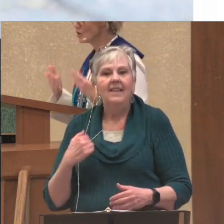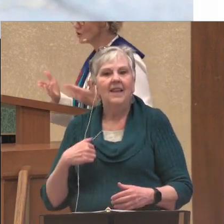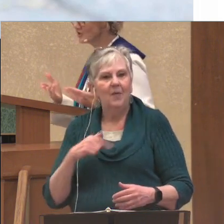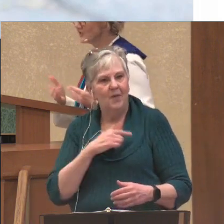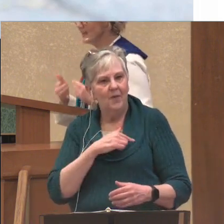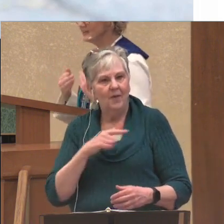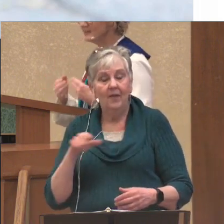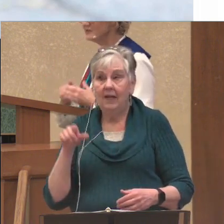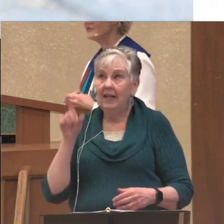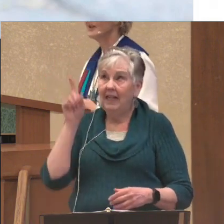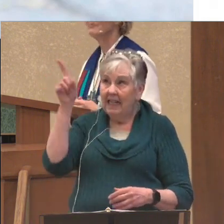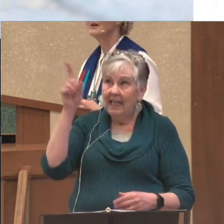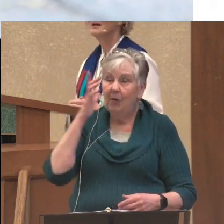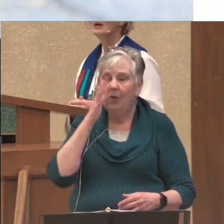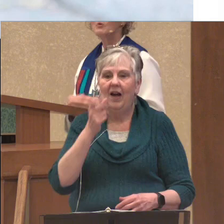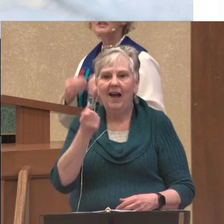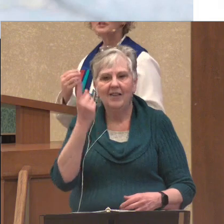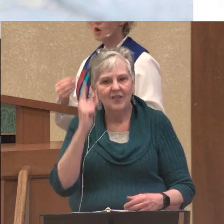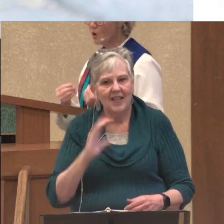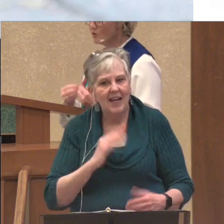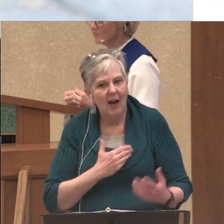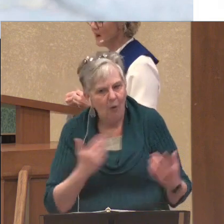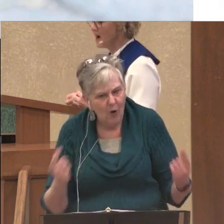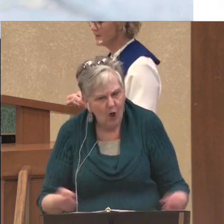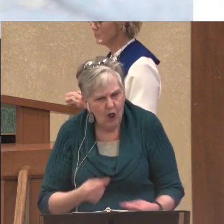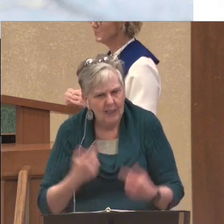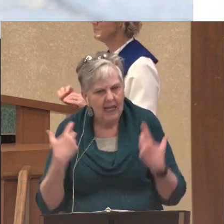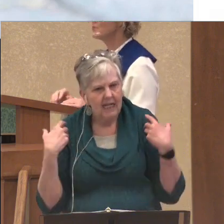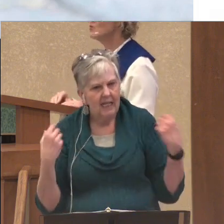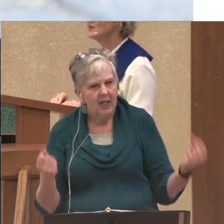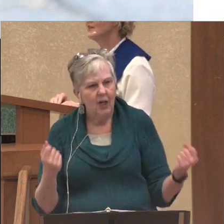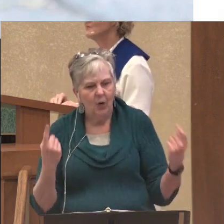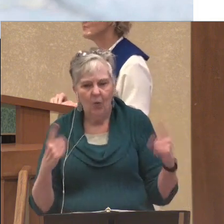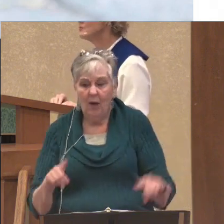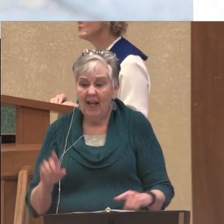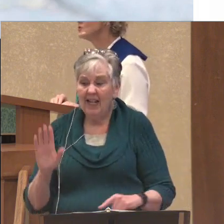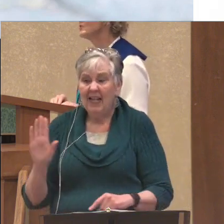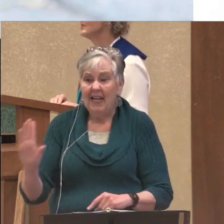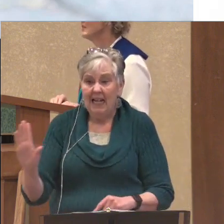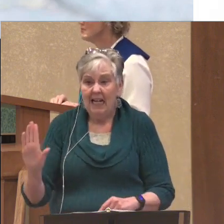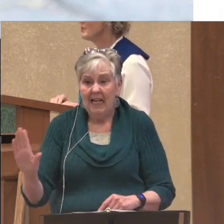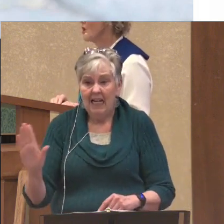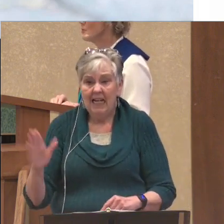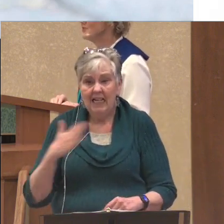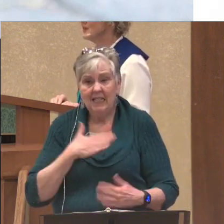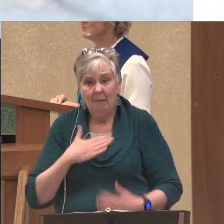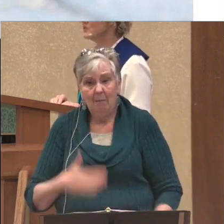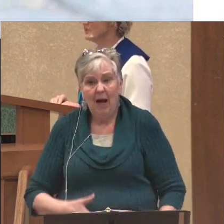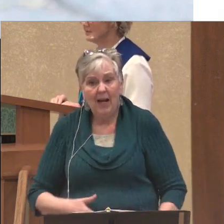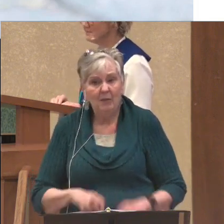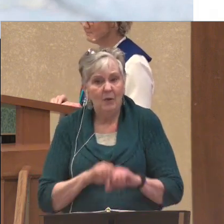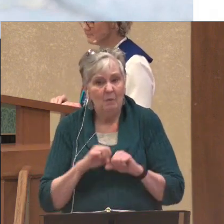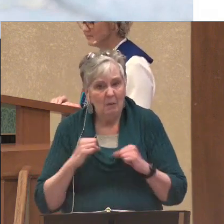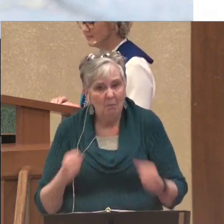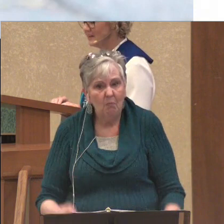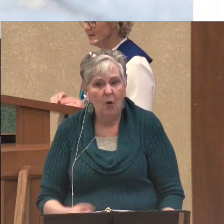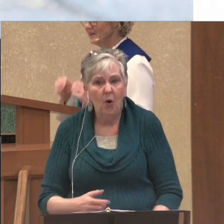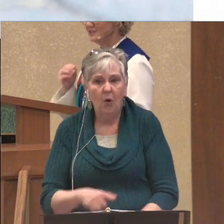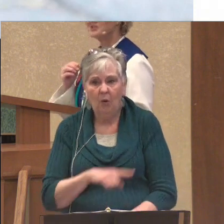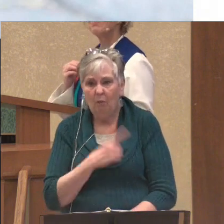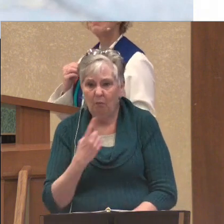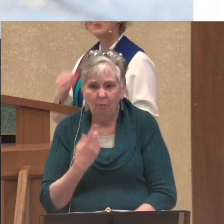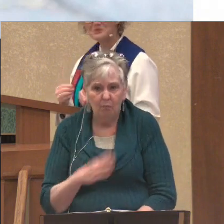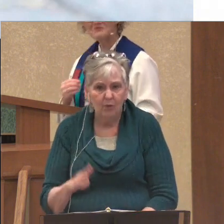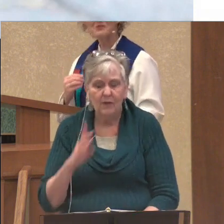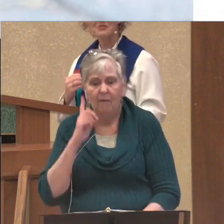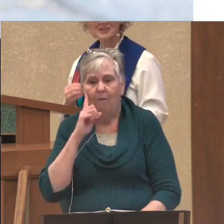our hurts and heal them when his own body would be broken and bruised for our redemption.